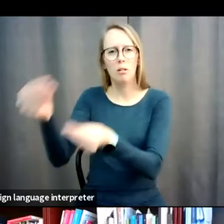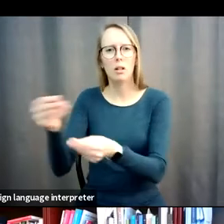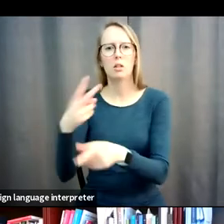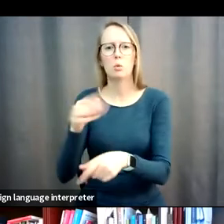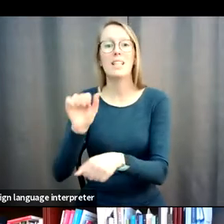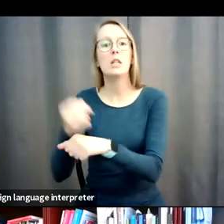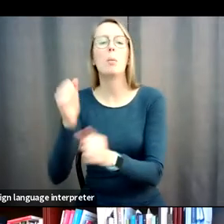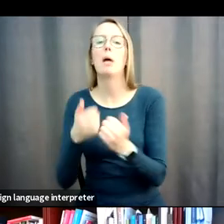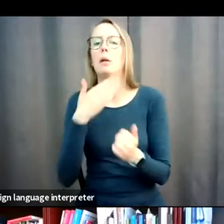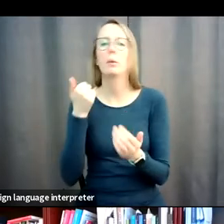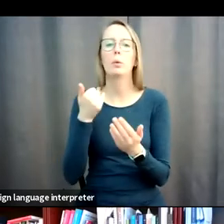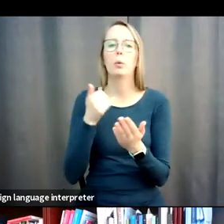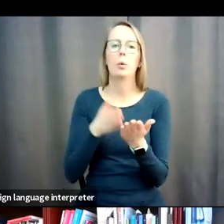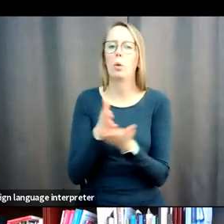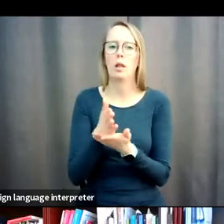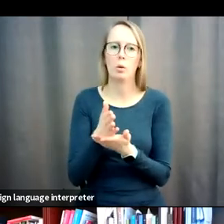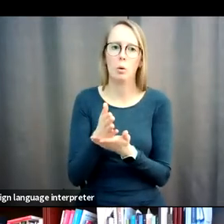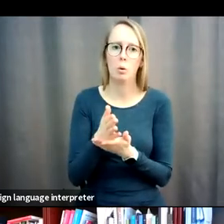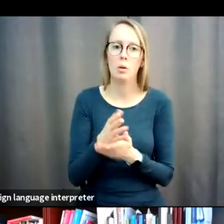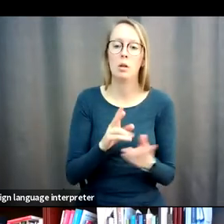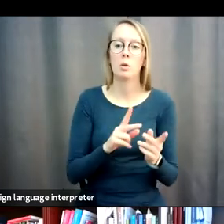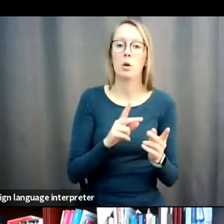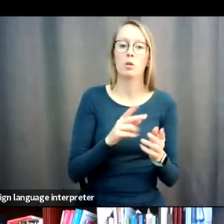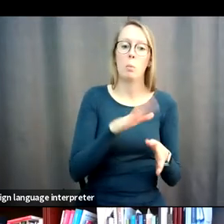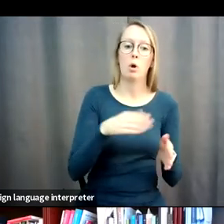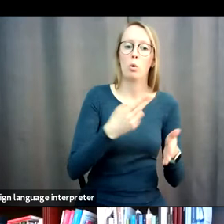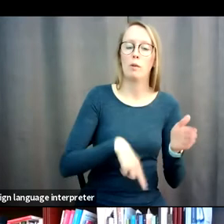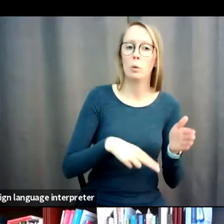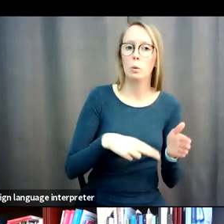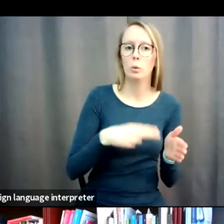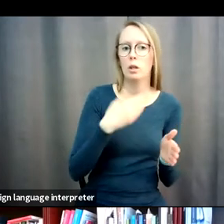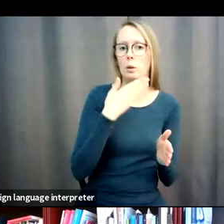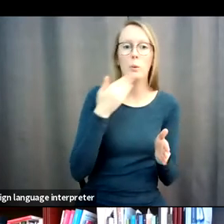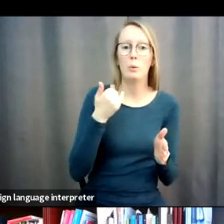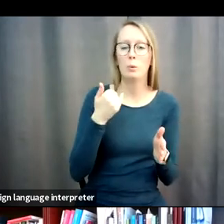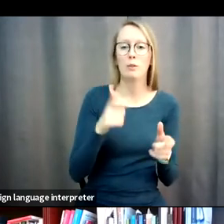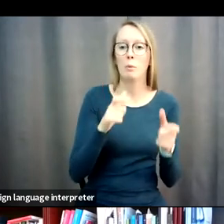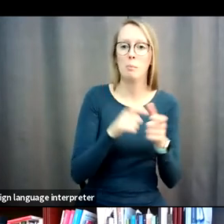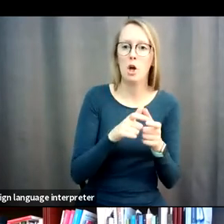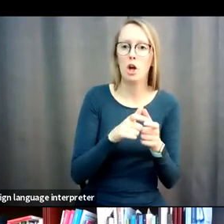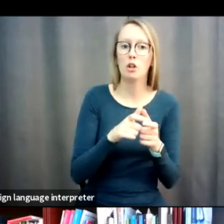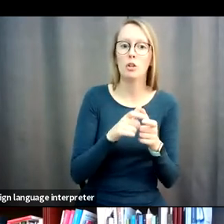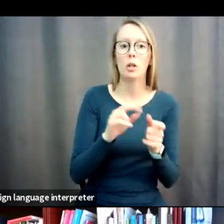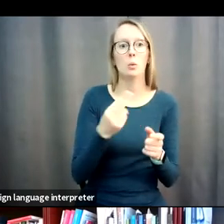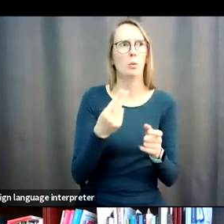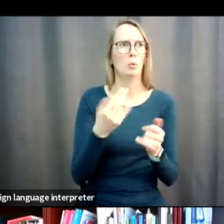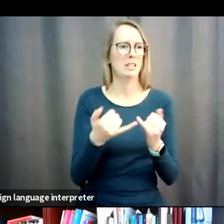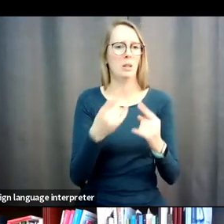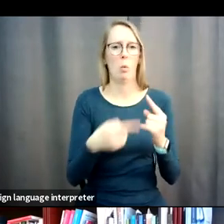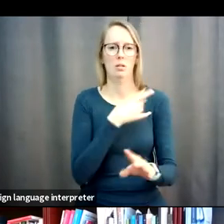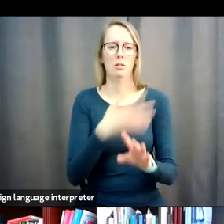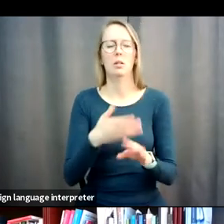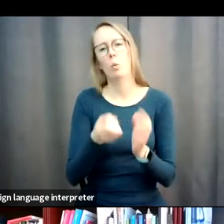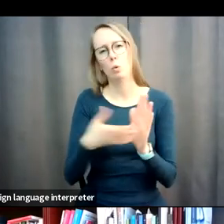been reviewed. I must say that the Committee on the Rights of the Child has not been able to meet at all in Geneva during the last year of